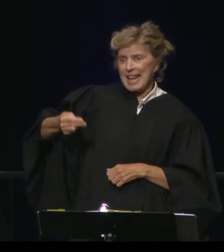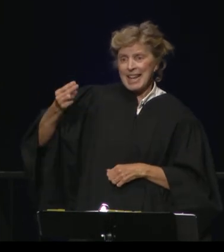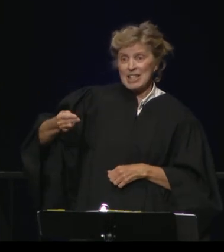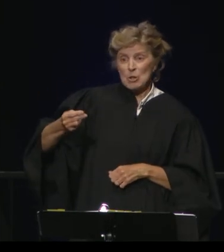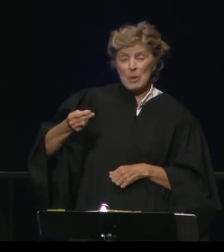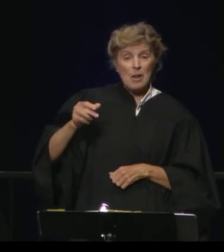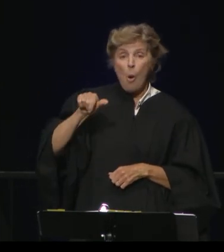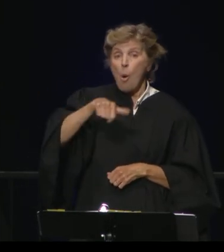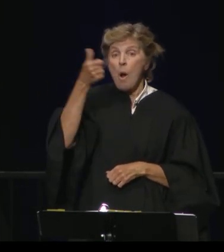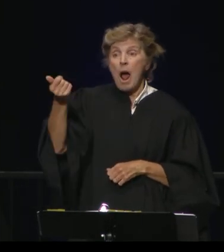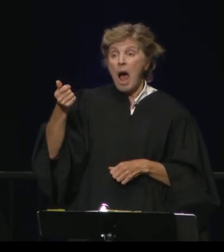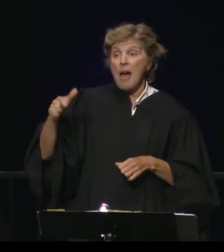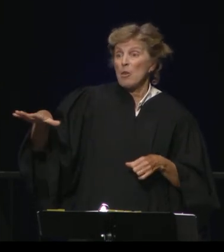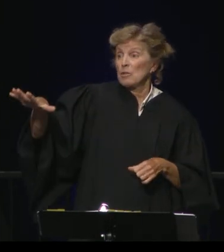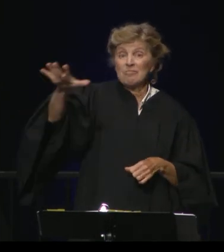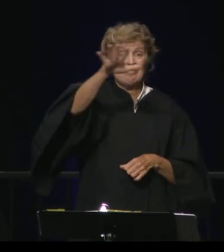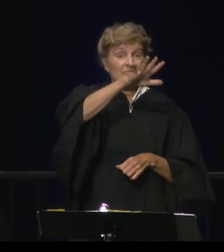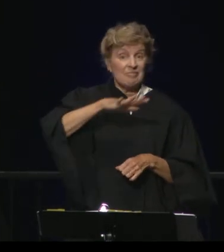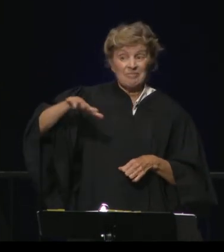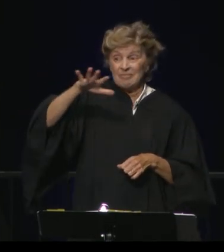other jurisdiction in Canada.